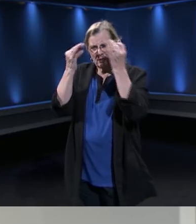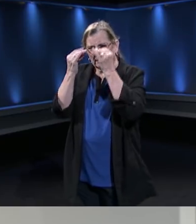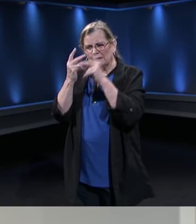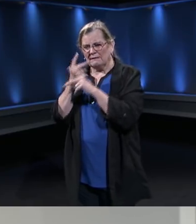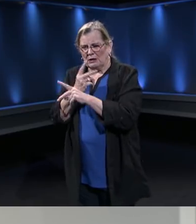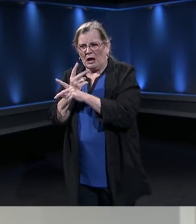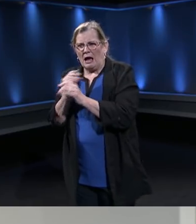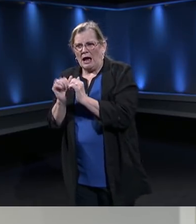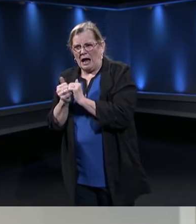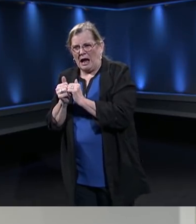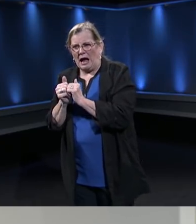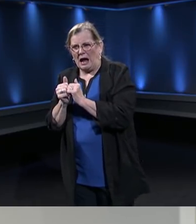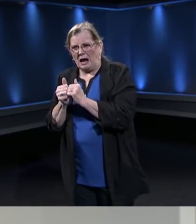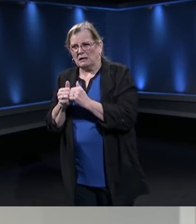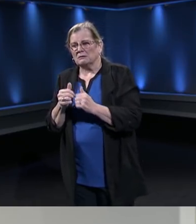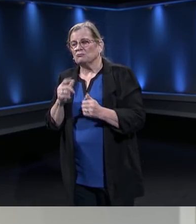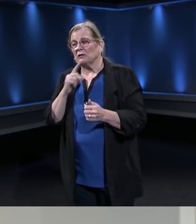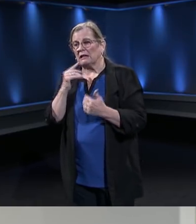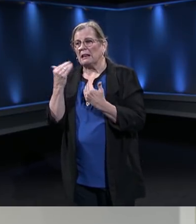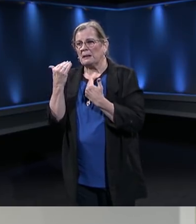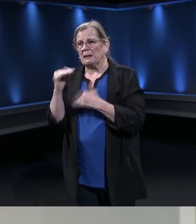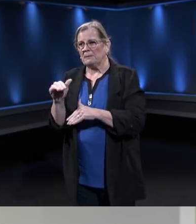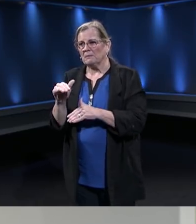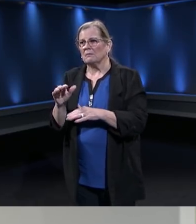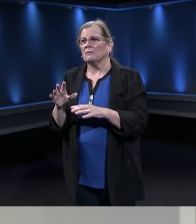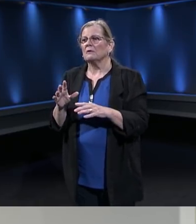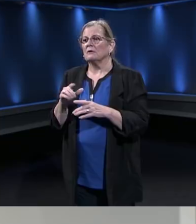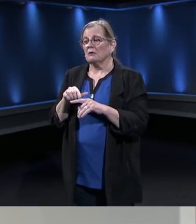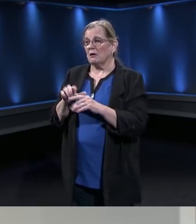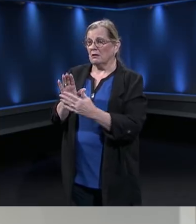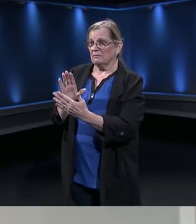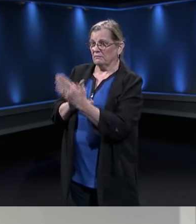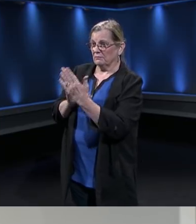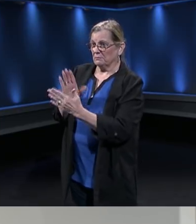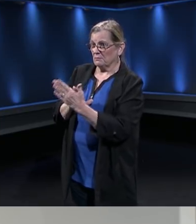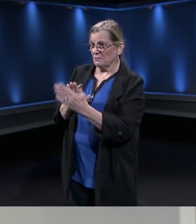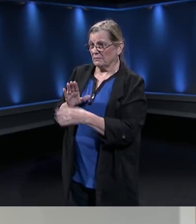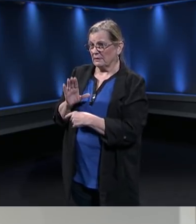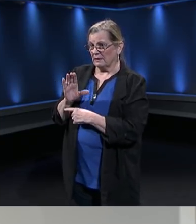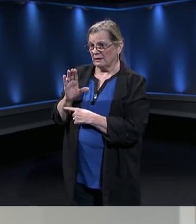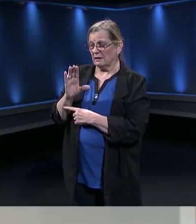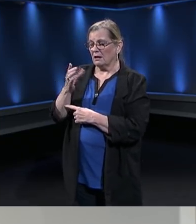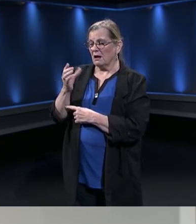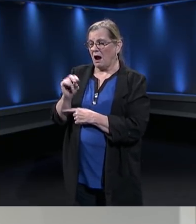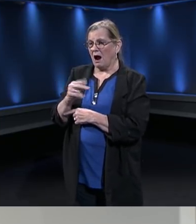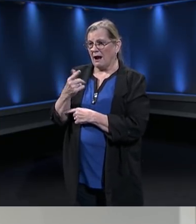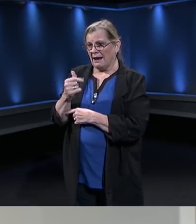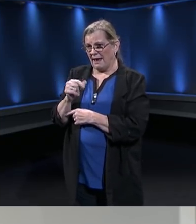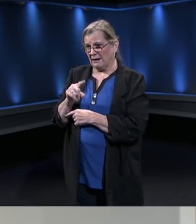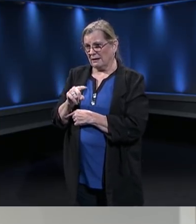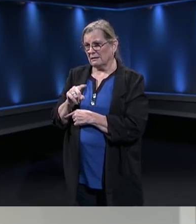opportunities for in-person. And as far as COGAT and TJ, we'll have additional information on that